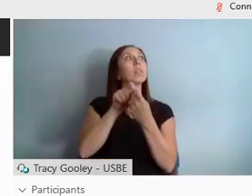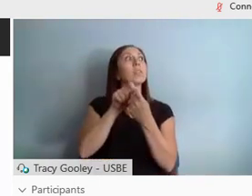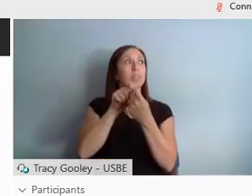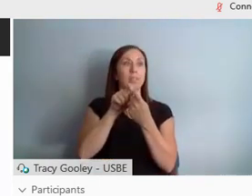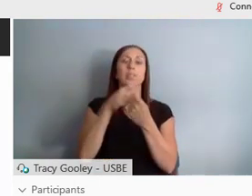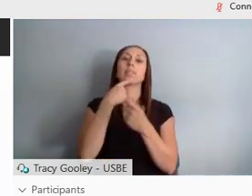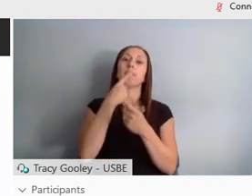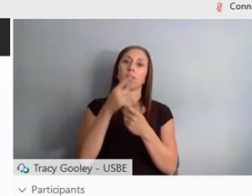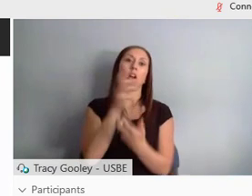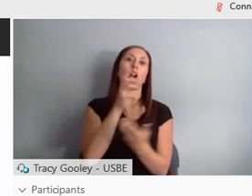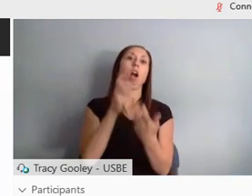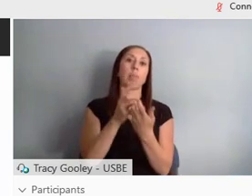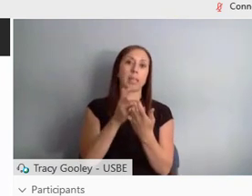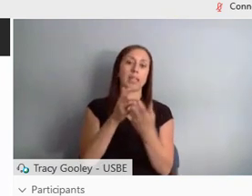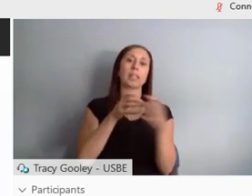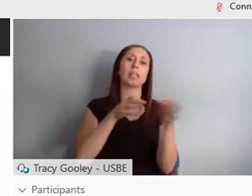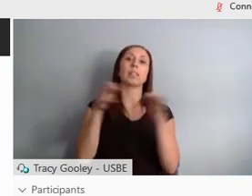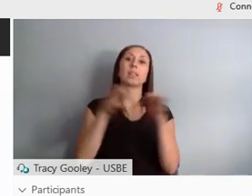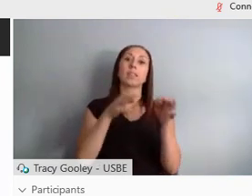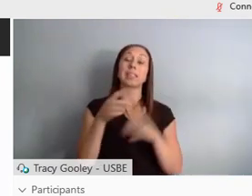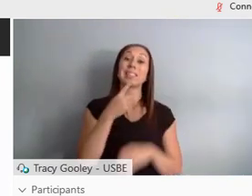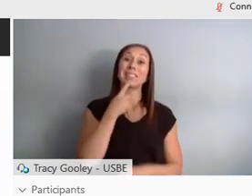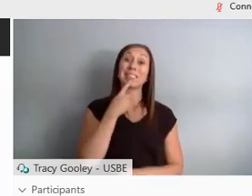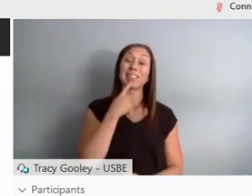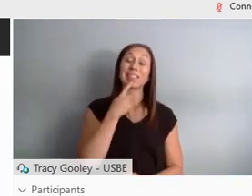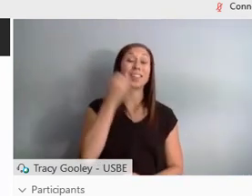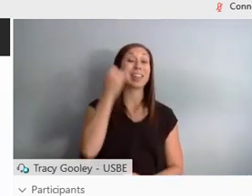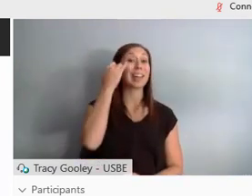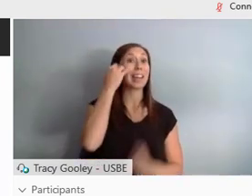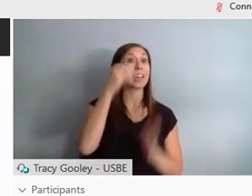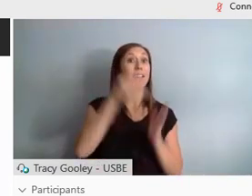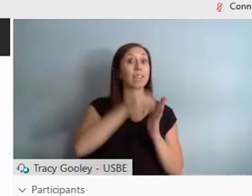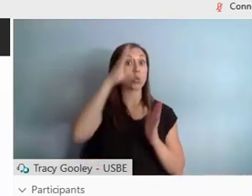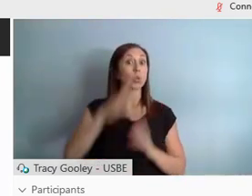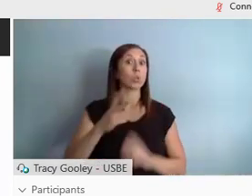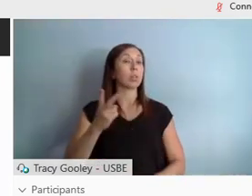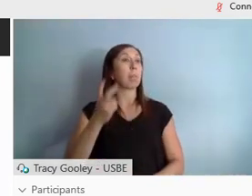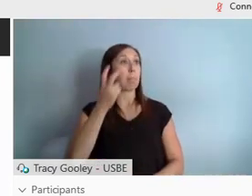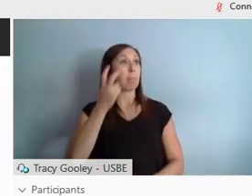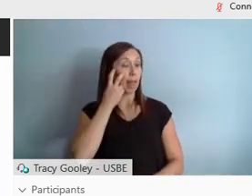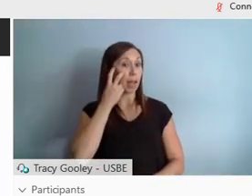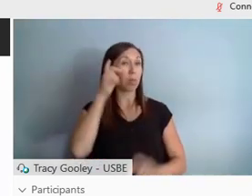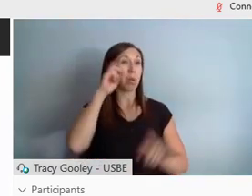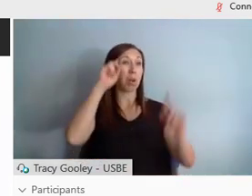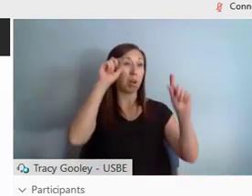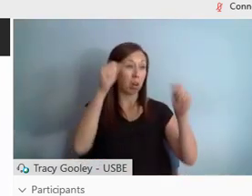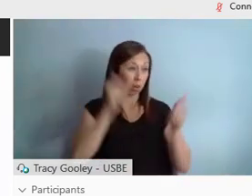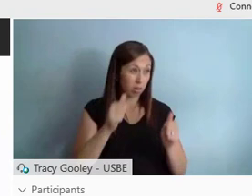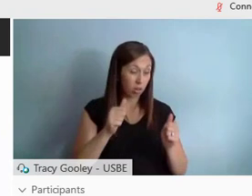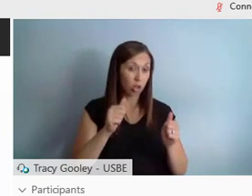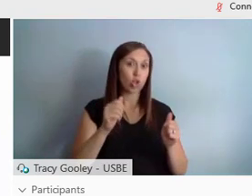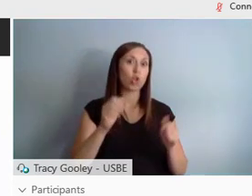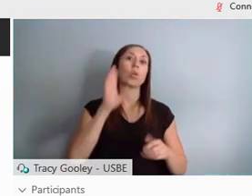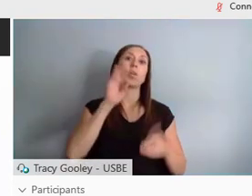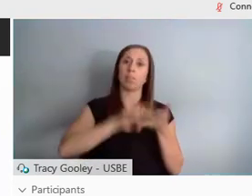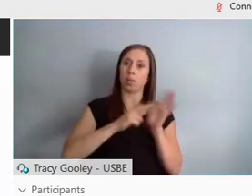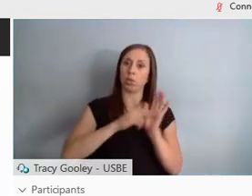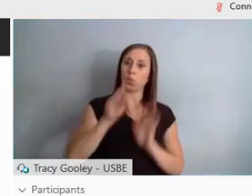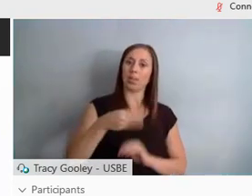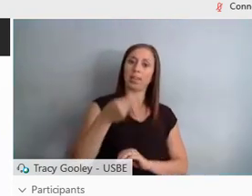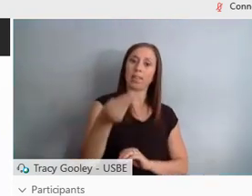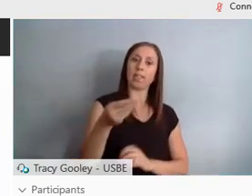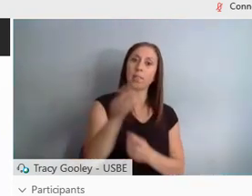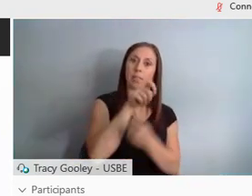accommodated instruction that says if students are blind or visually impaired, you would give them a certain